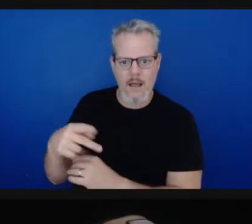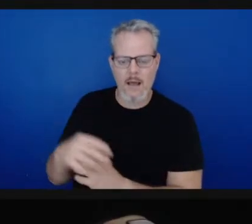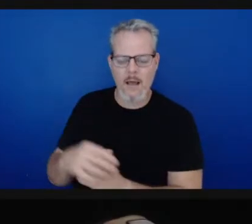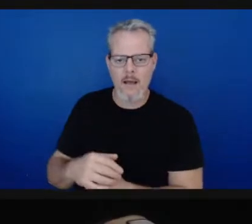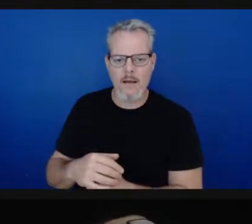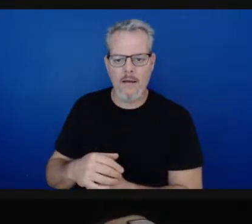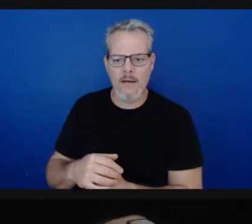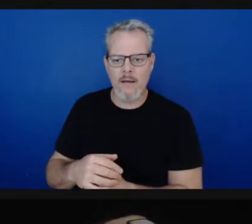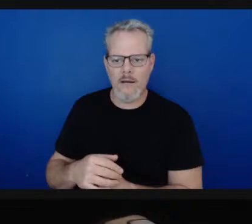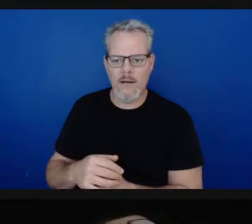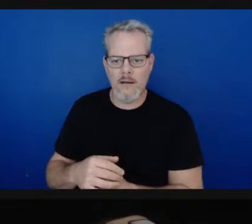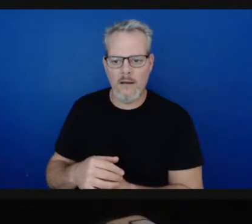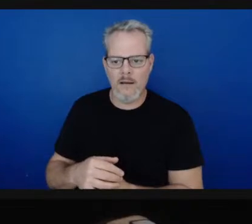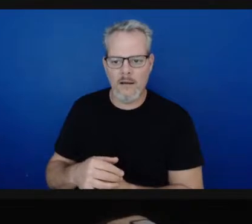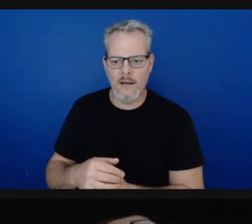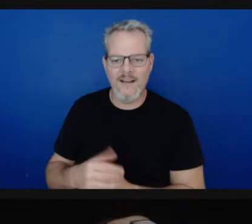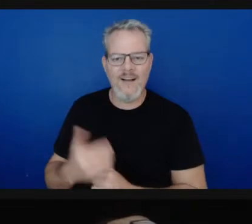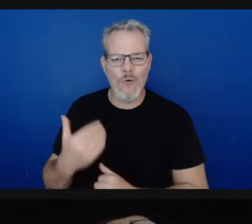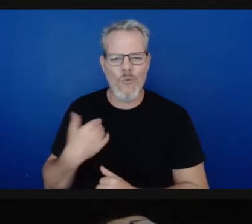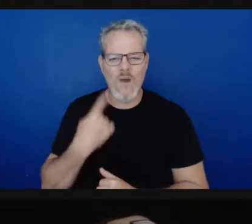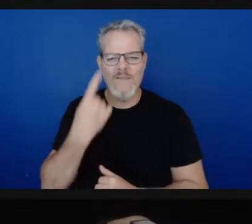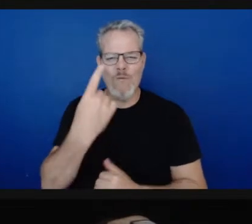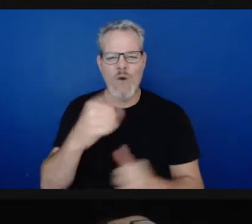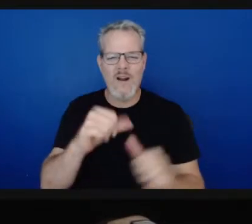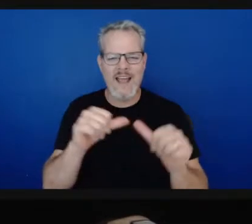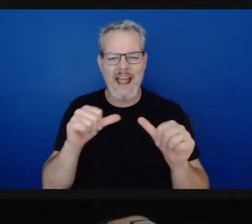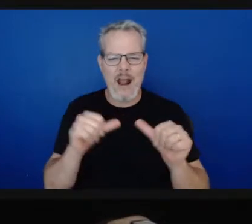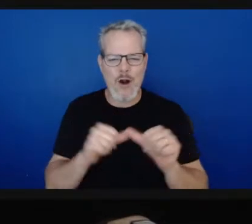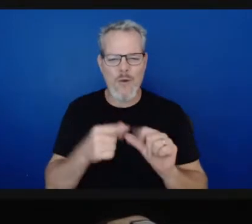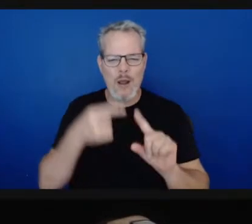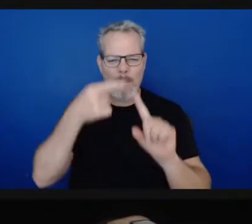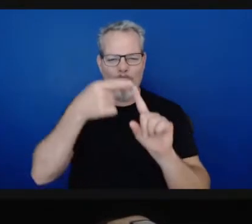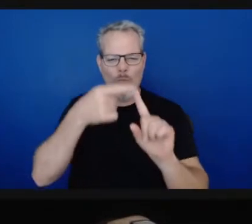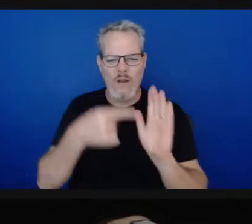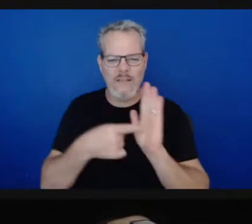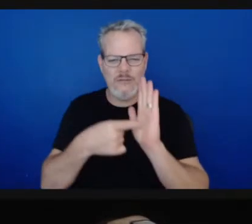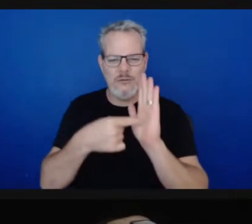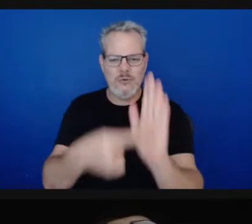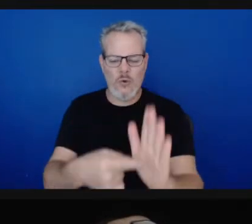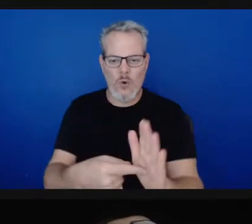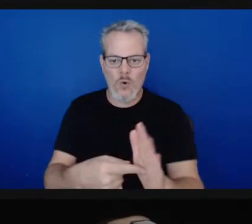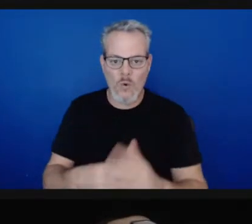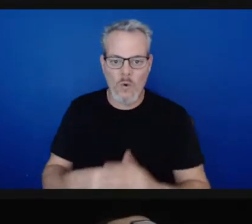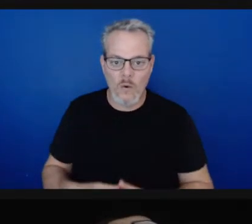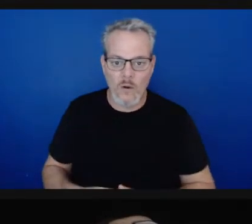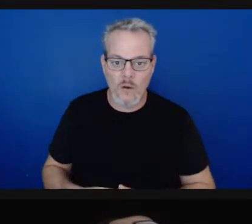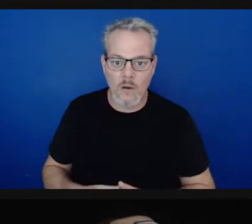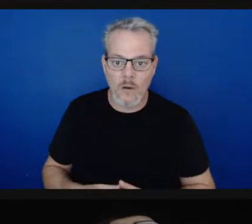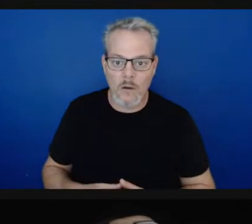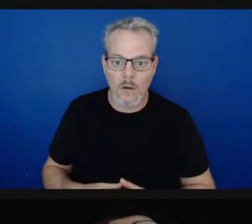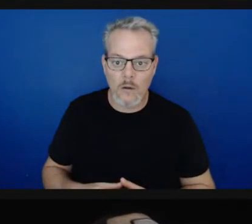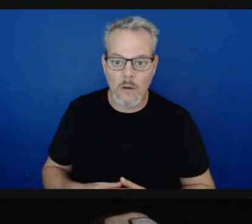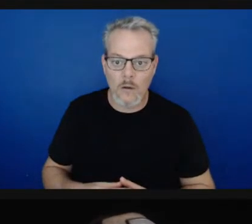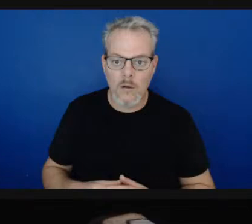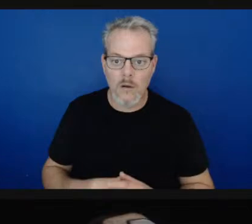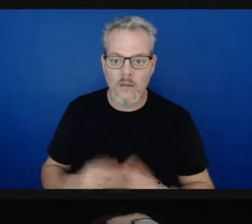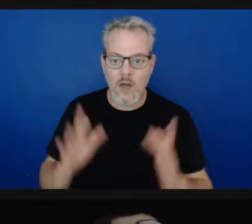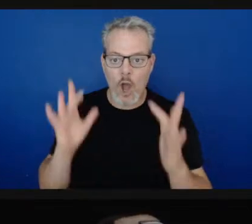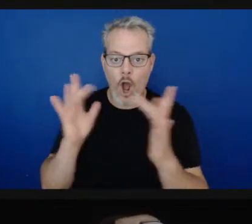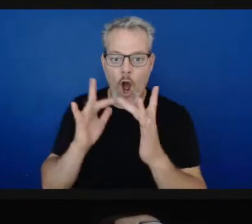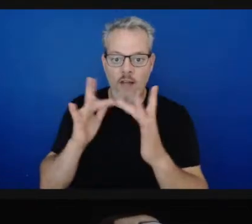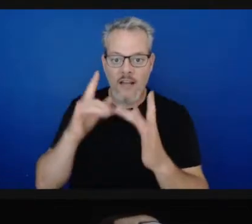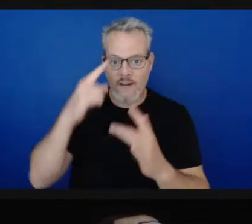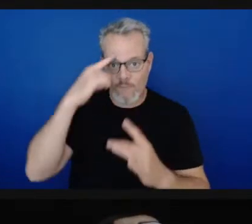And there is a section in here I can point out what their contact for the EOC